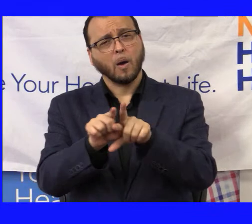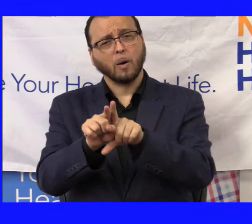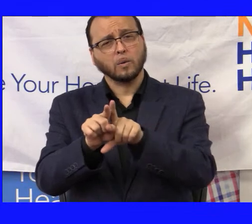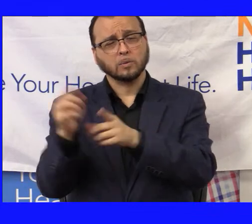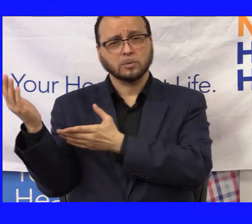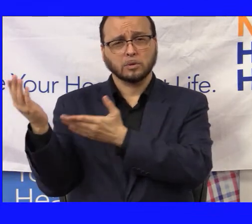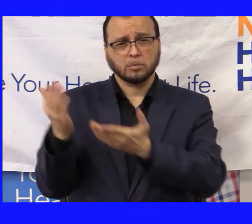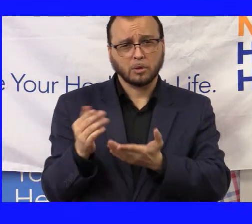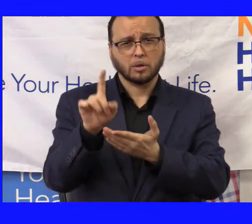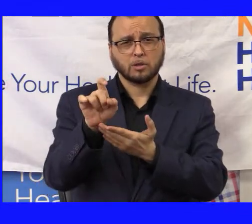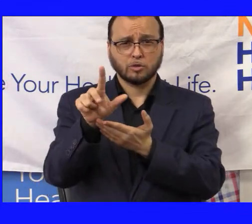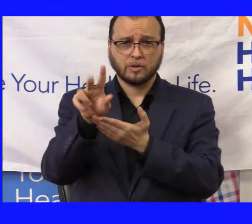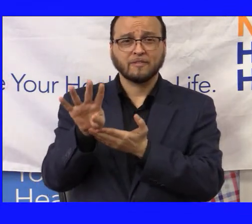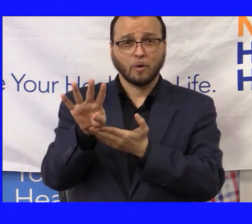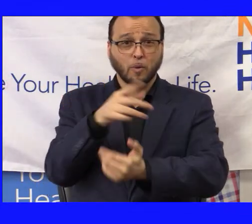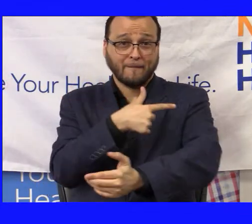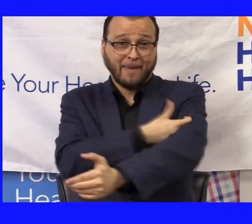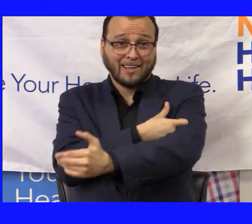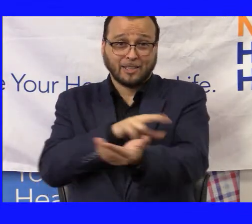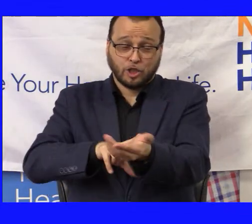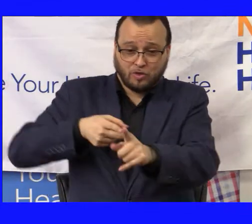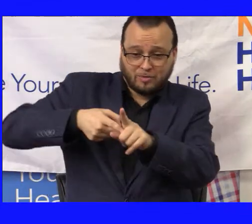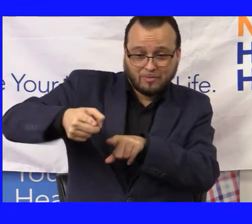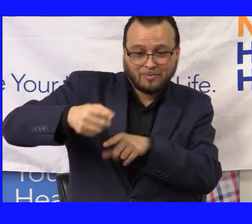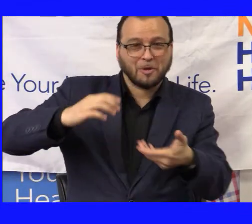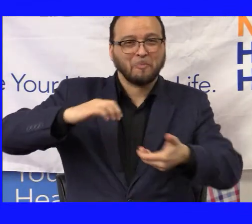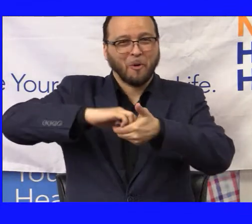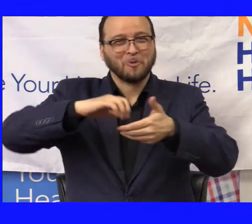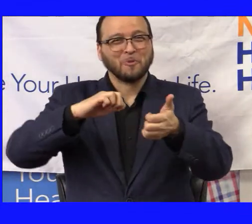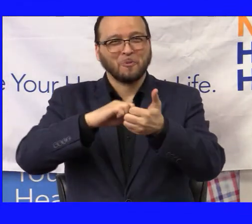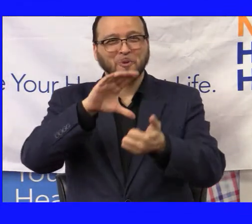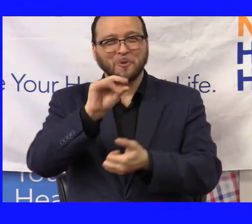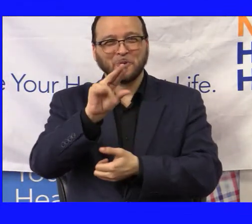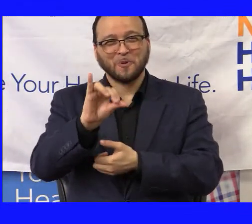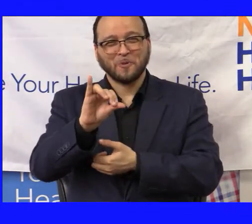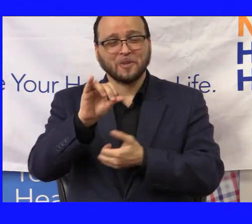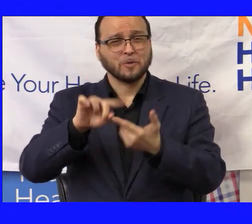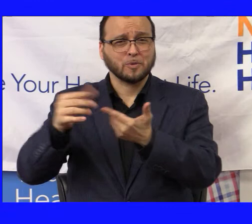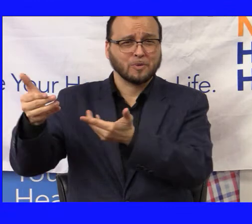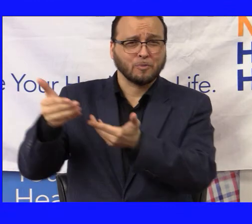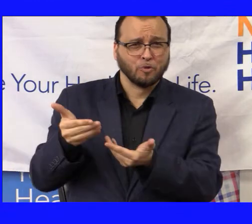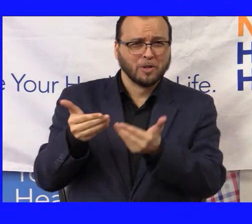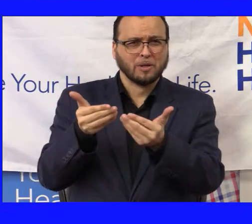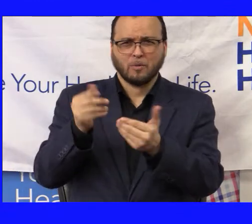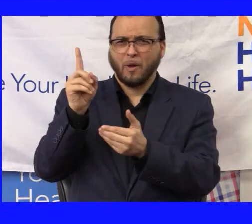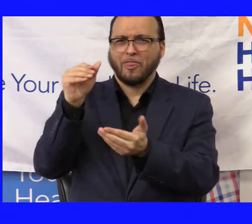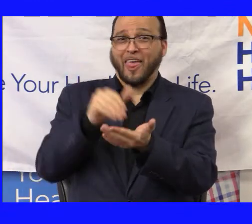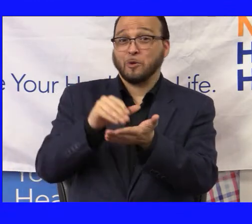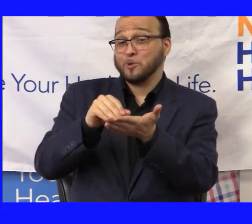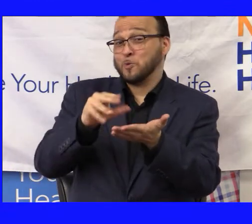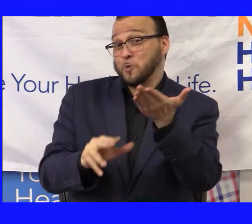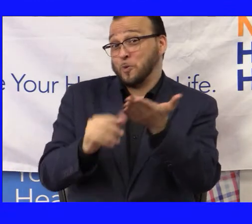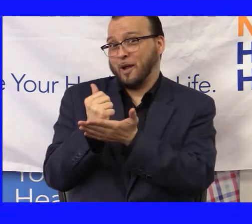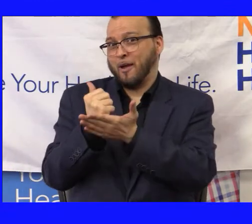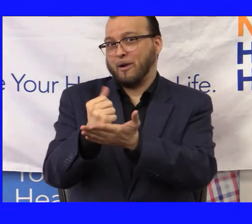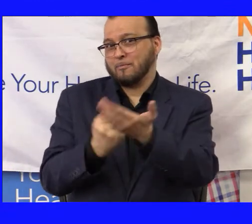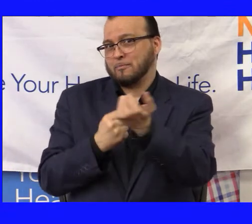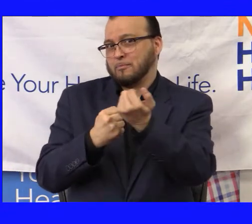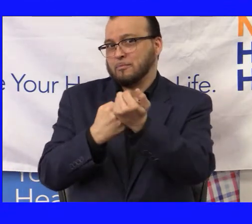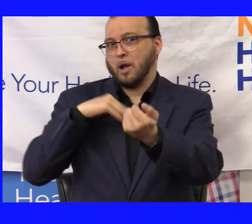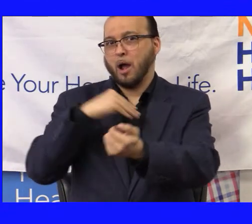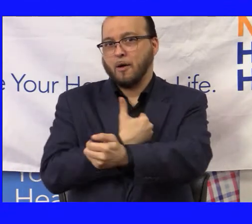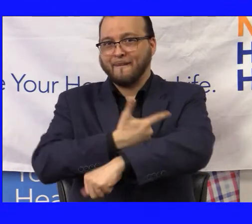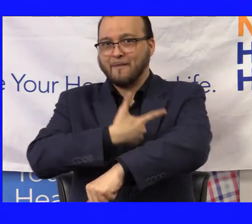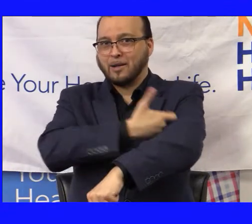on 134 vaccine nurses and partnered with CUNY with bringing on 1,000 students to help us with our vaccine